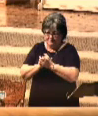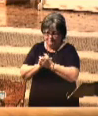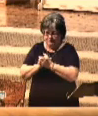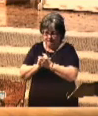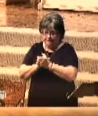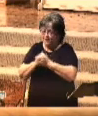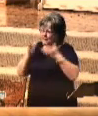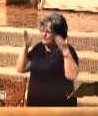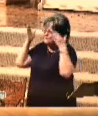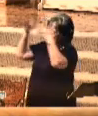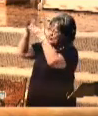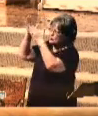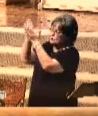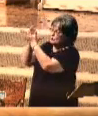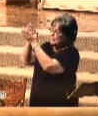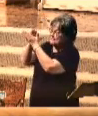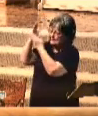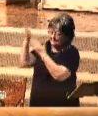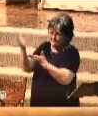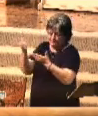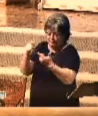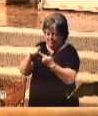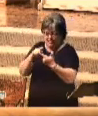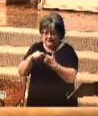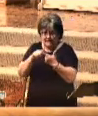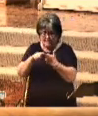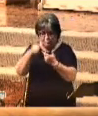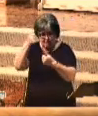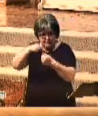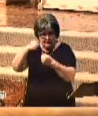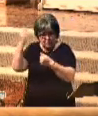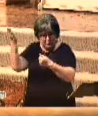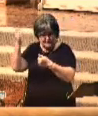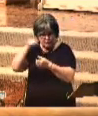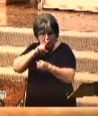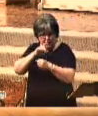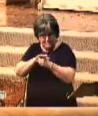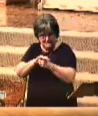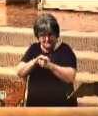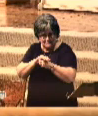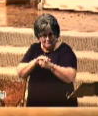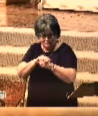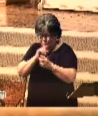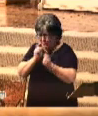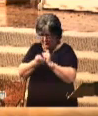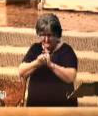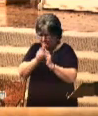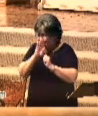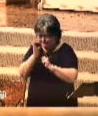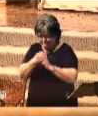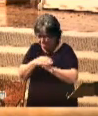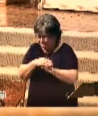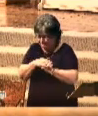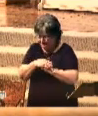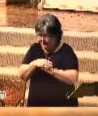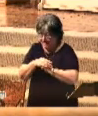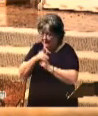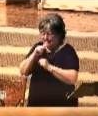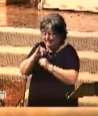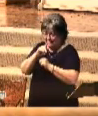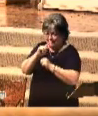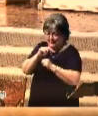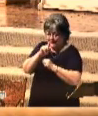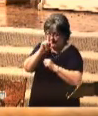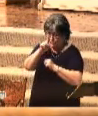Focus on God's praise. Secondly, remember God's promises. His promises have not changed. Titus 1:2, in hope of eternal